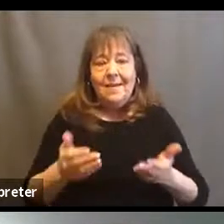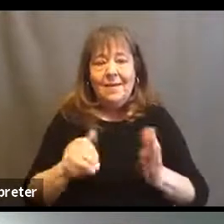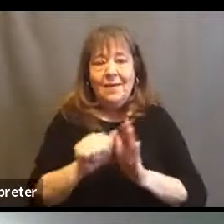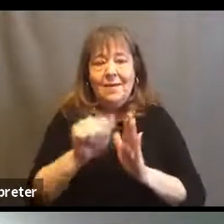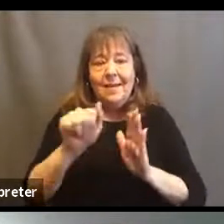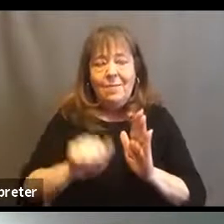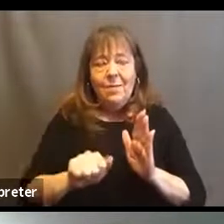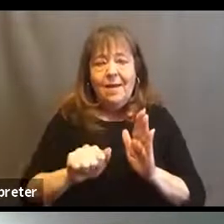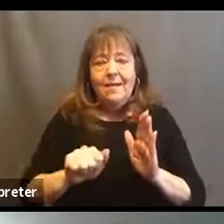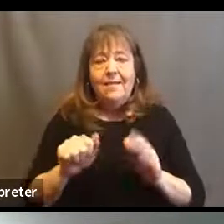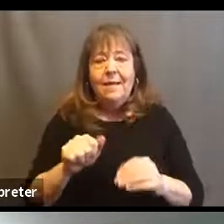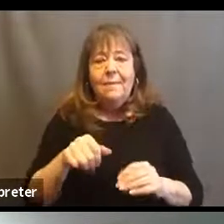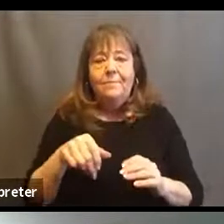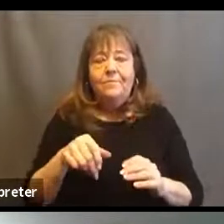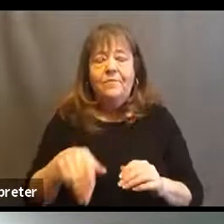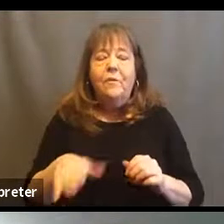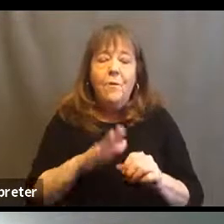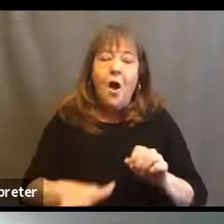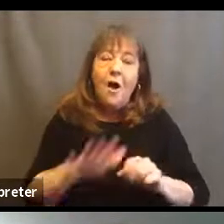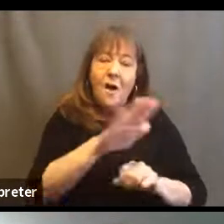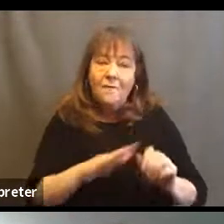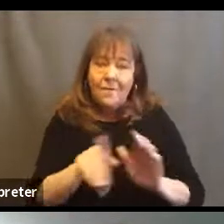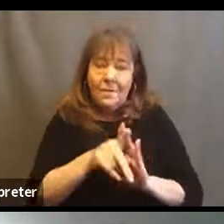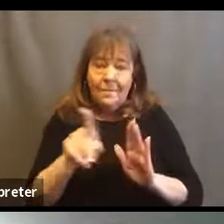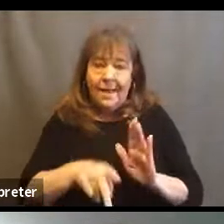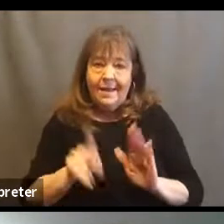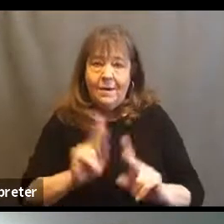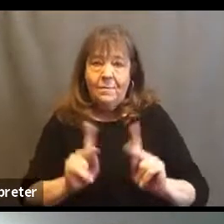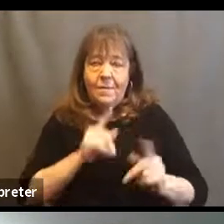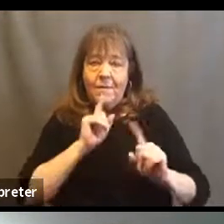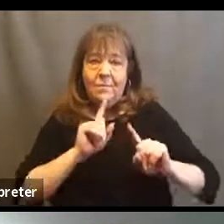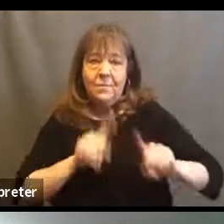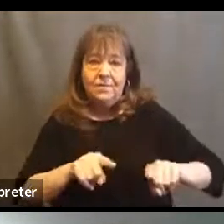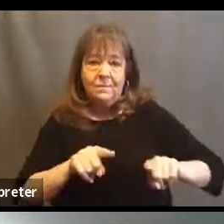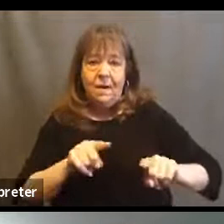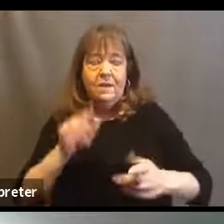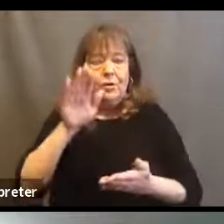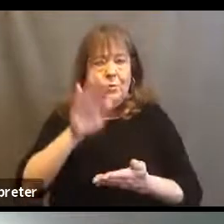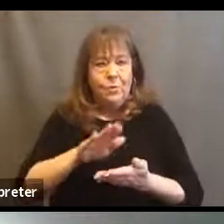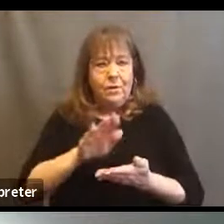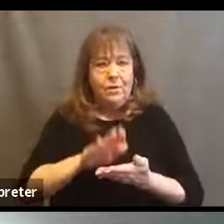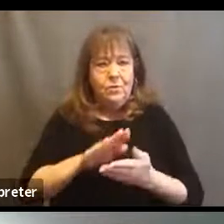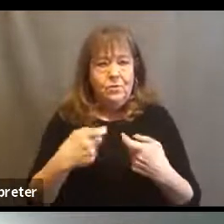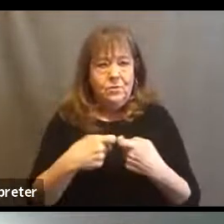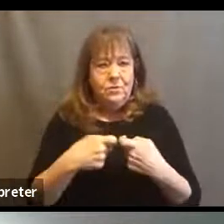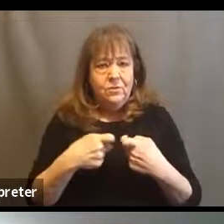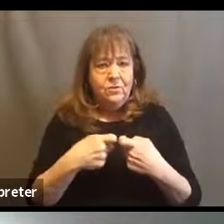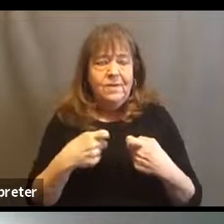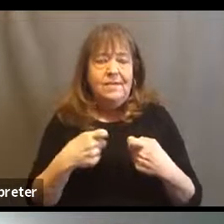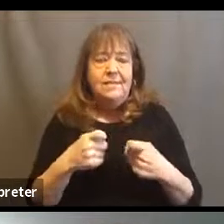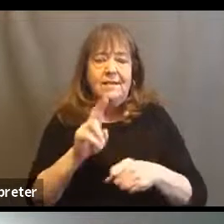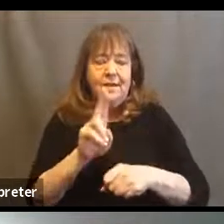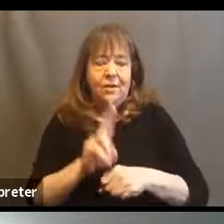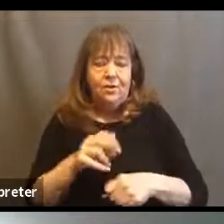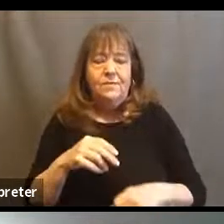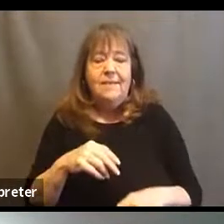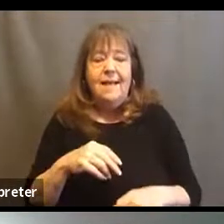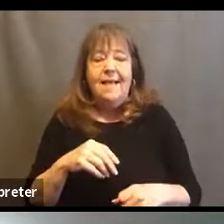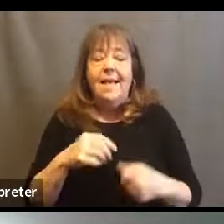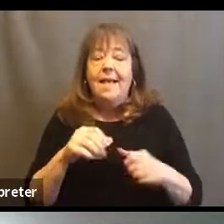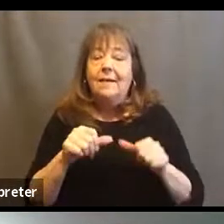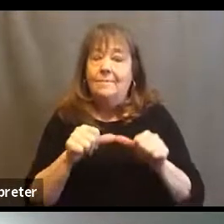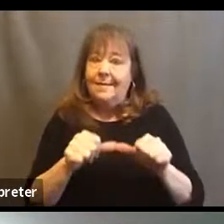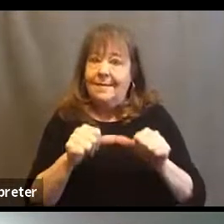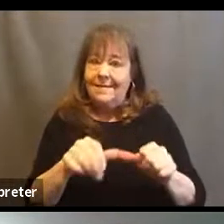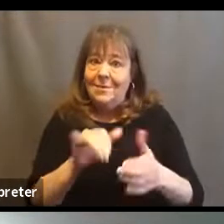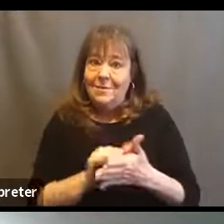you to every Panhandle resident who responded to that call to reduce our energy last night. Let's keep that in place for a couple